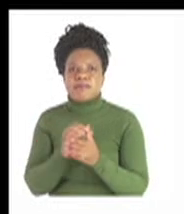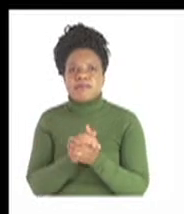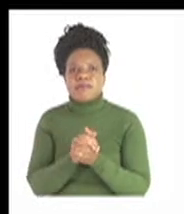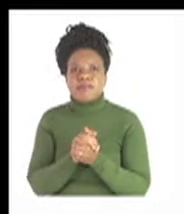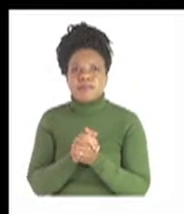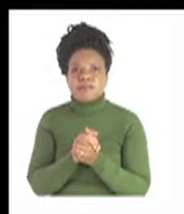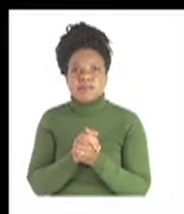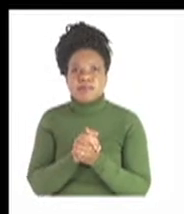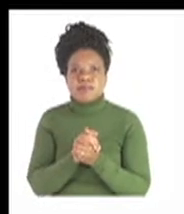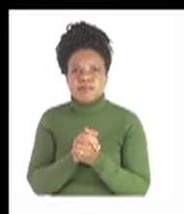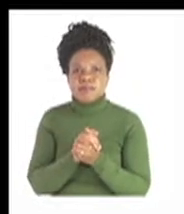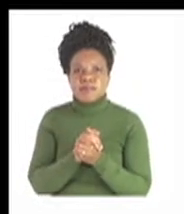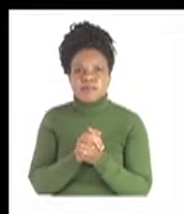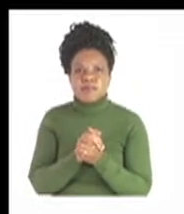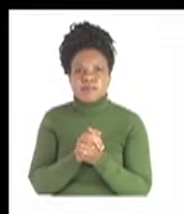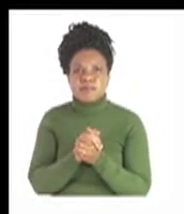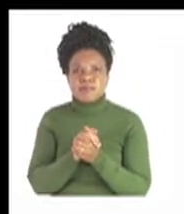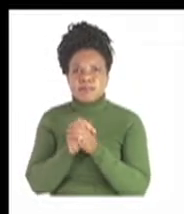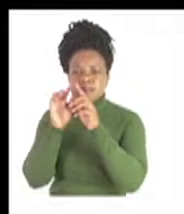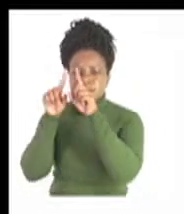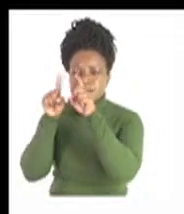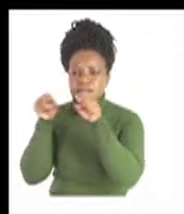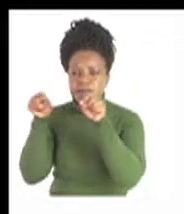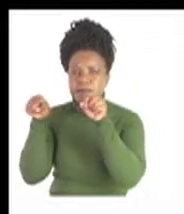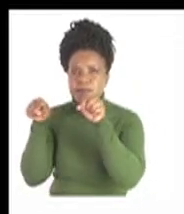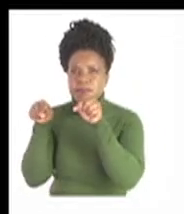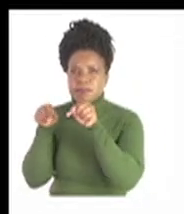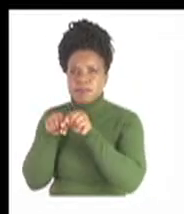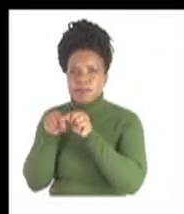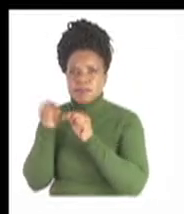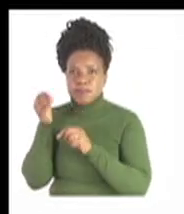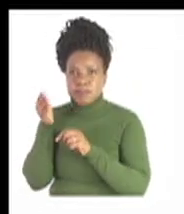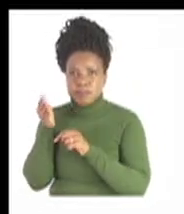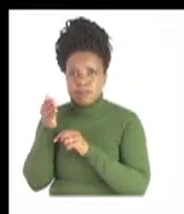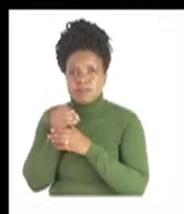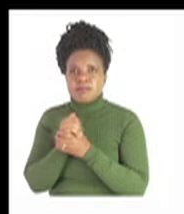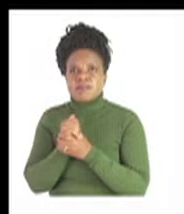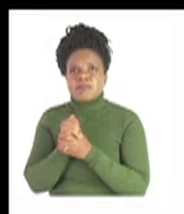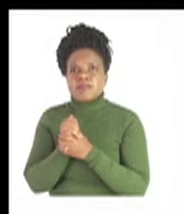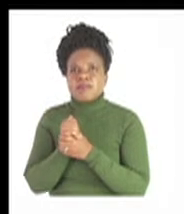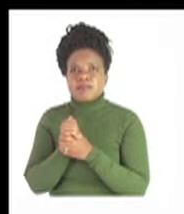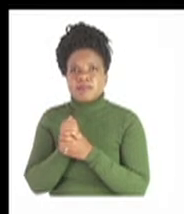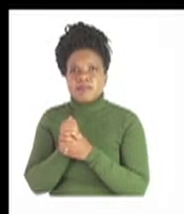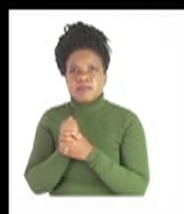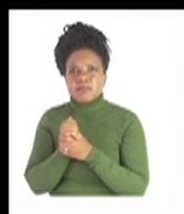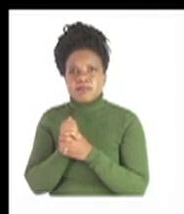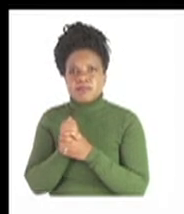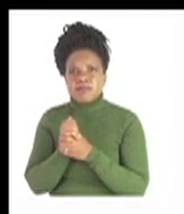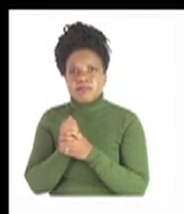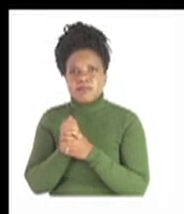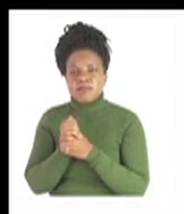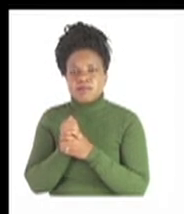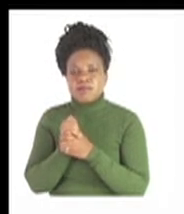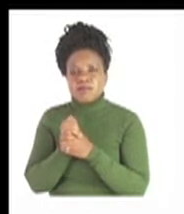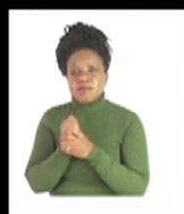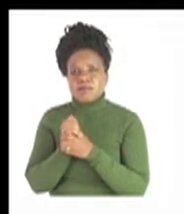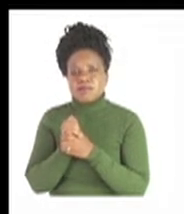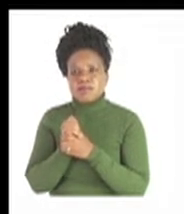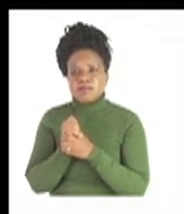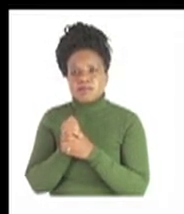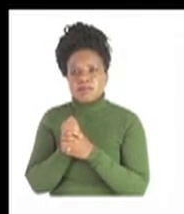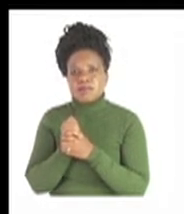If you look in the box on your top right side corner,